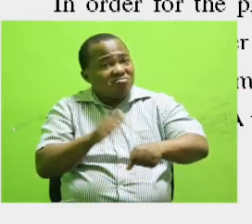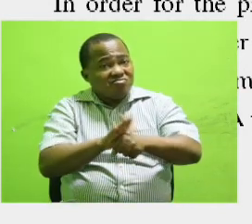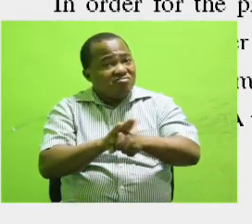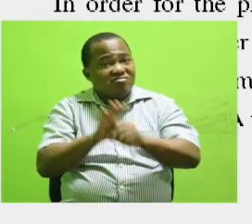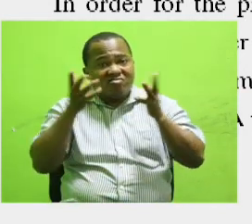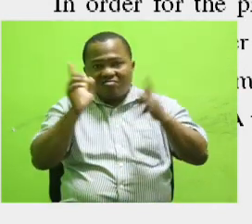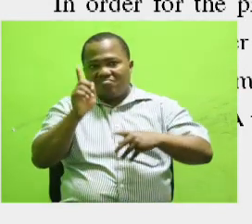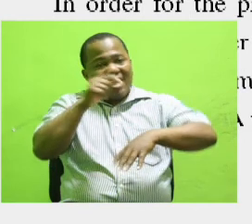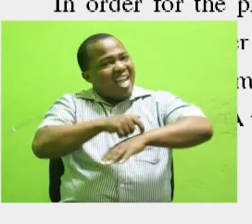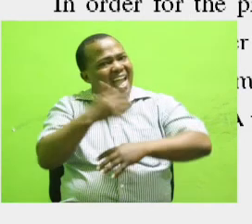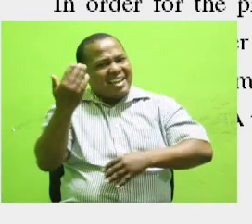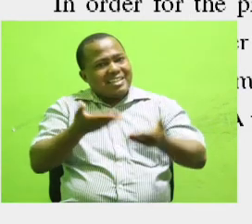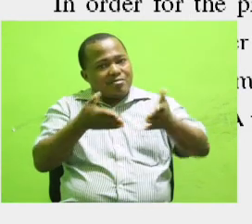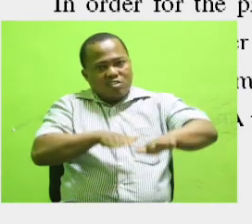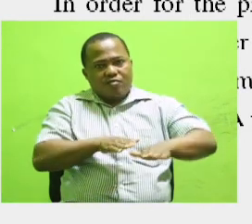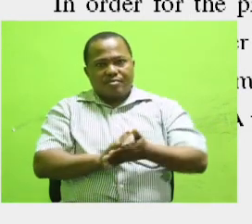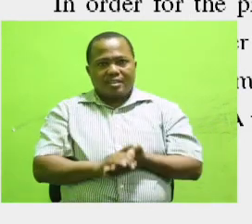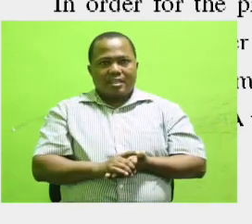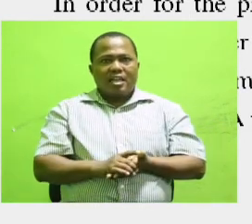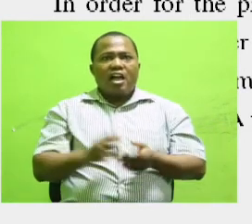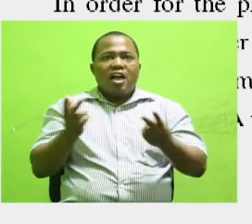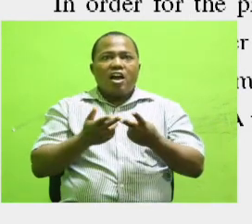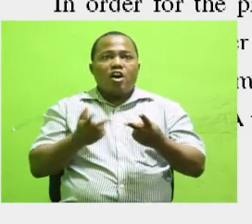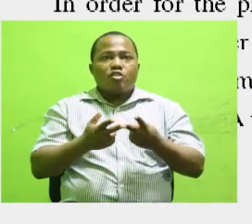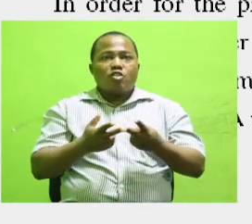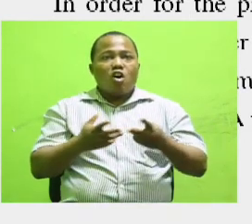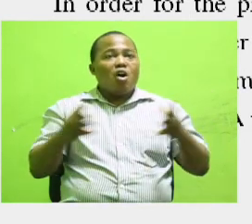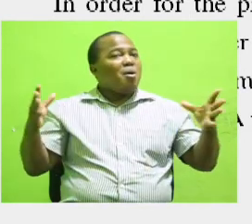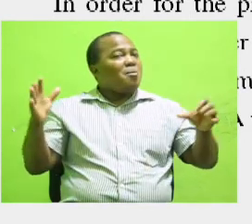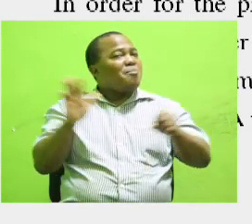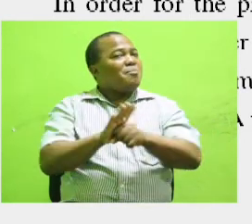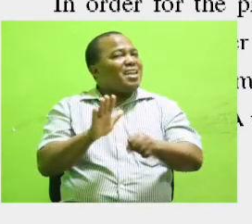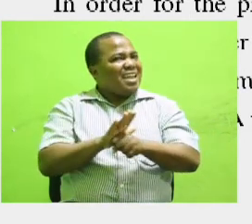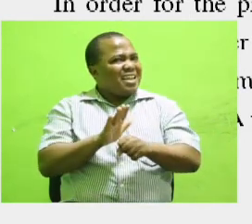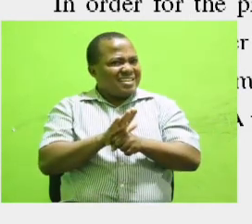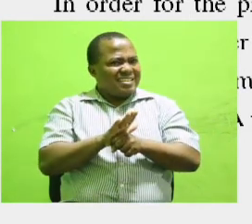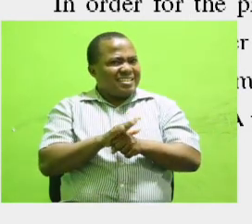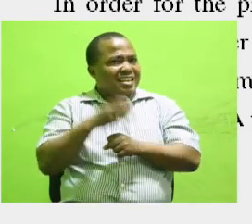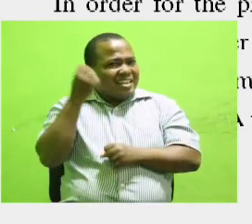there are many other diseases such as cancer, such